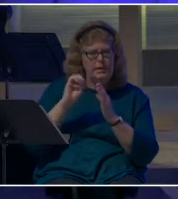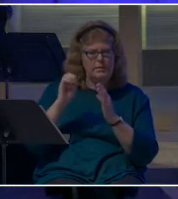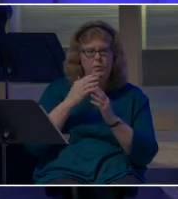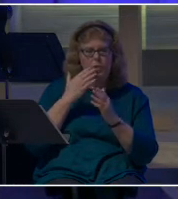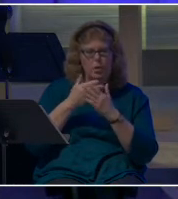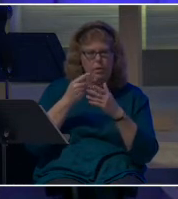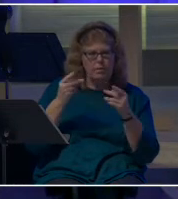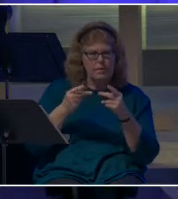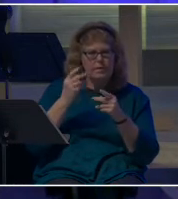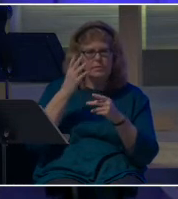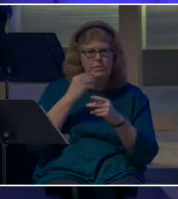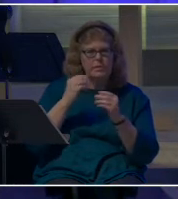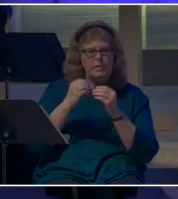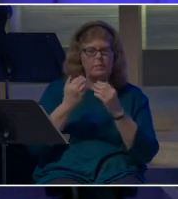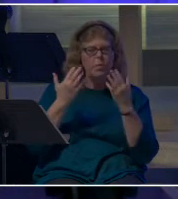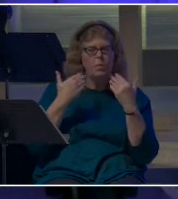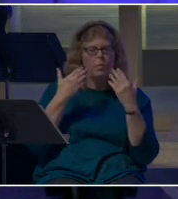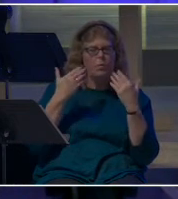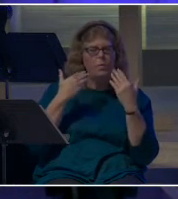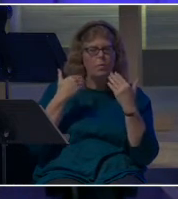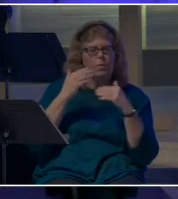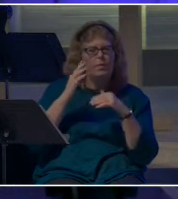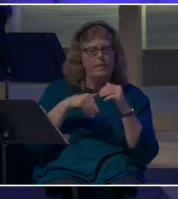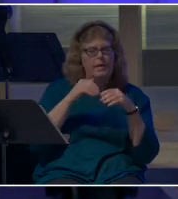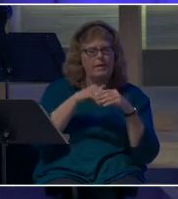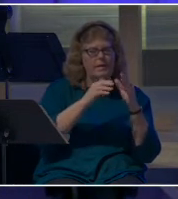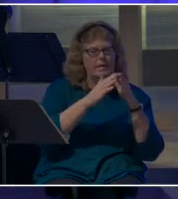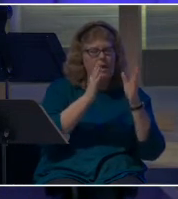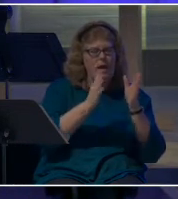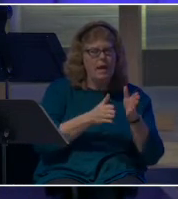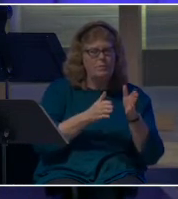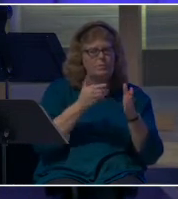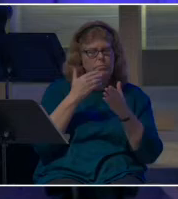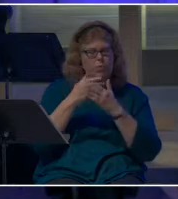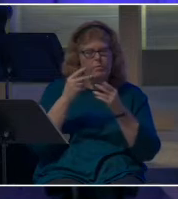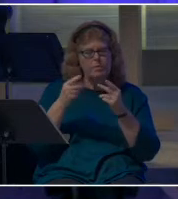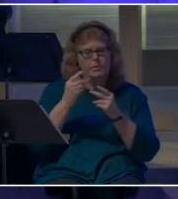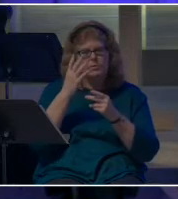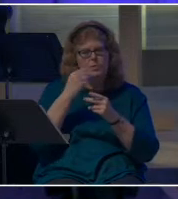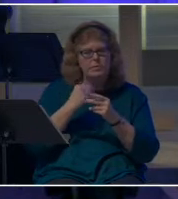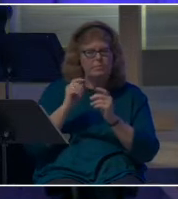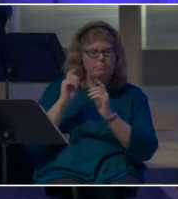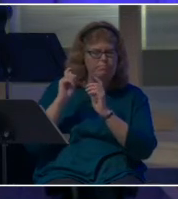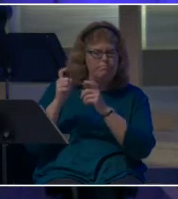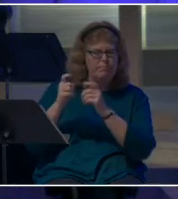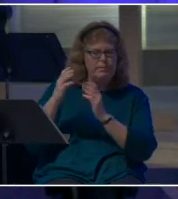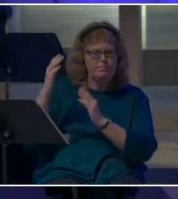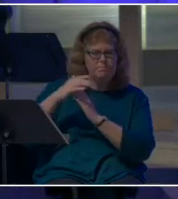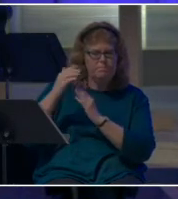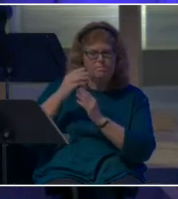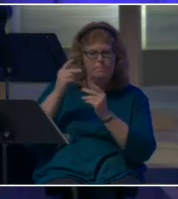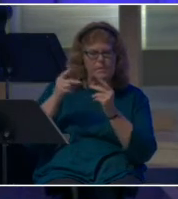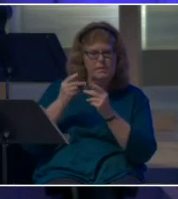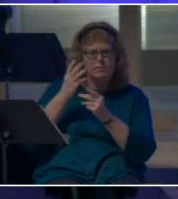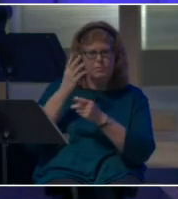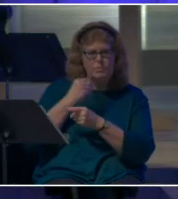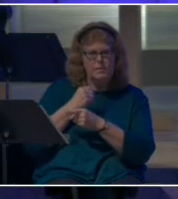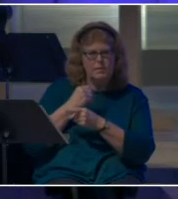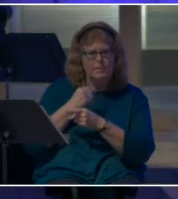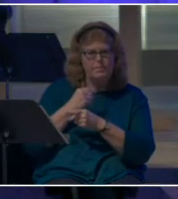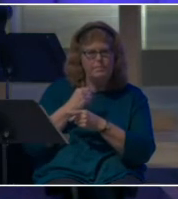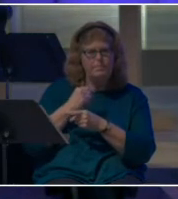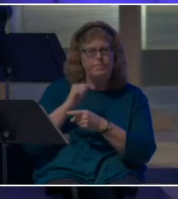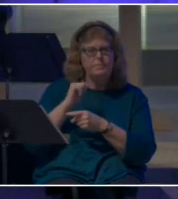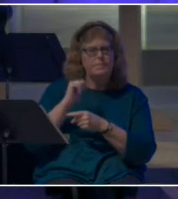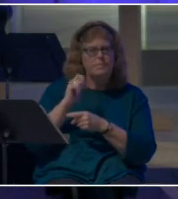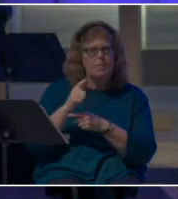to sleep. It's much more cool than being inside of the house. This was a good place to sleep. So he gives him a premier place to sleep. So all